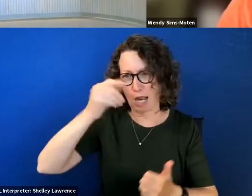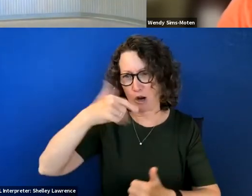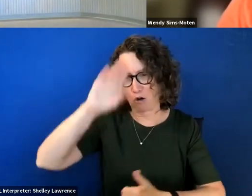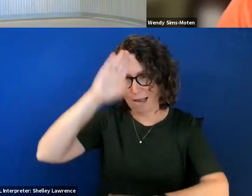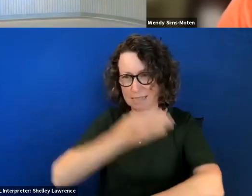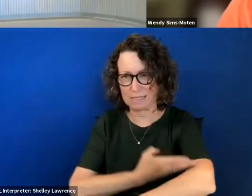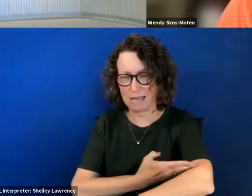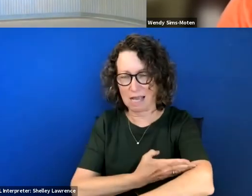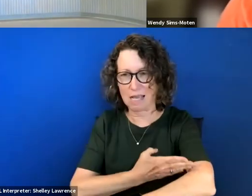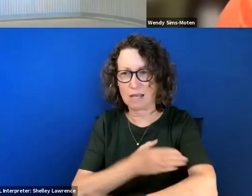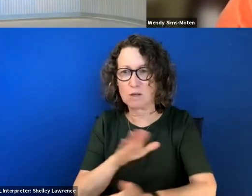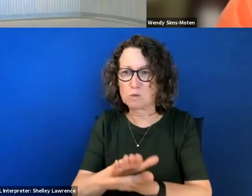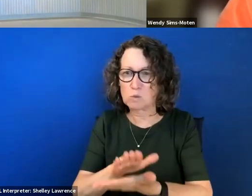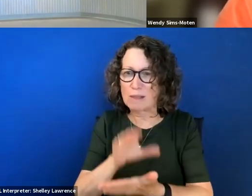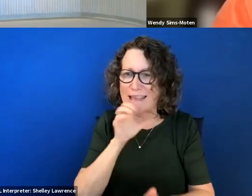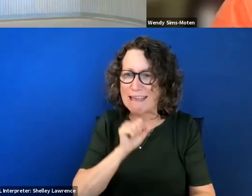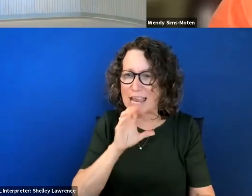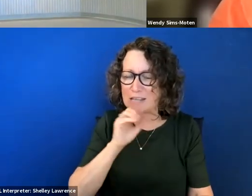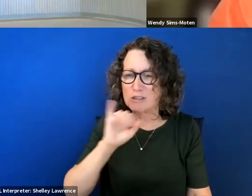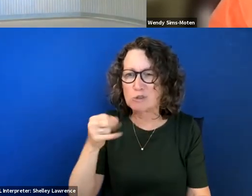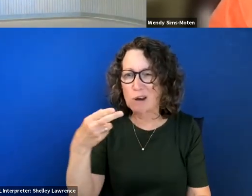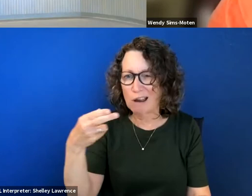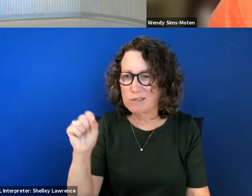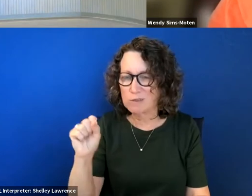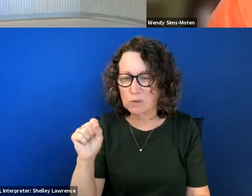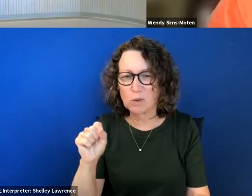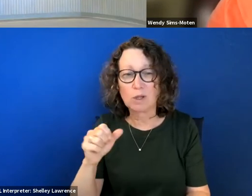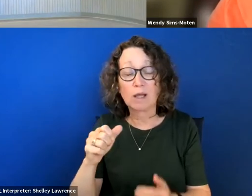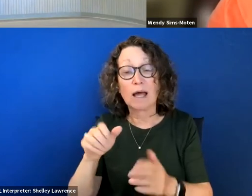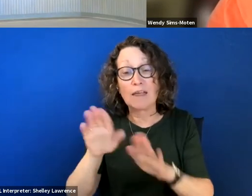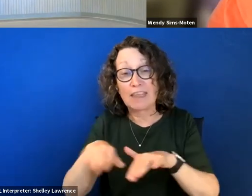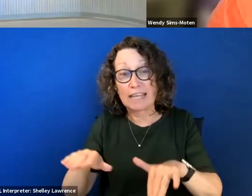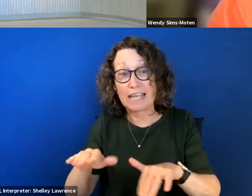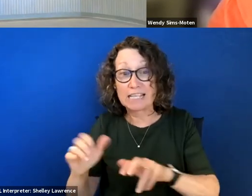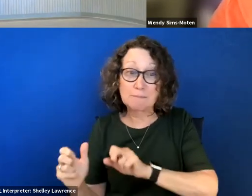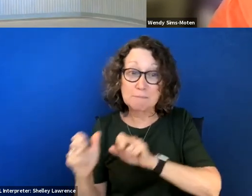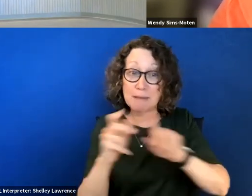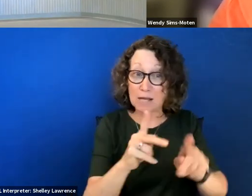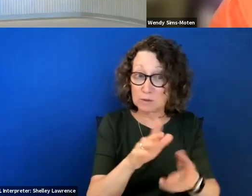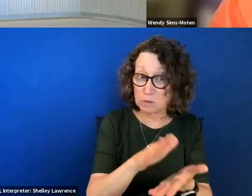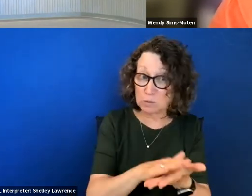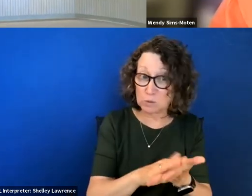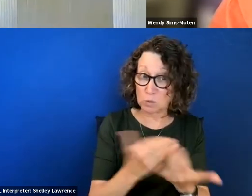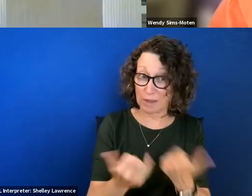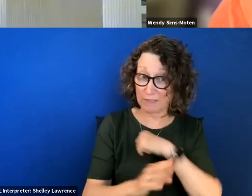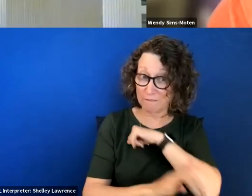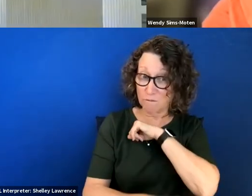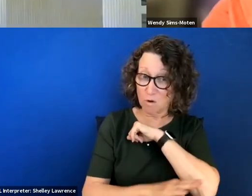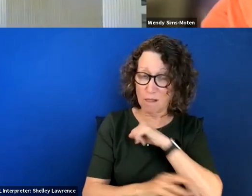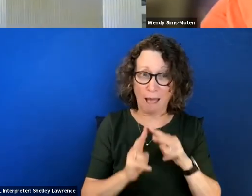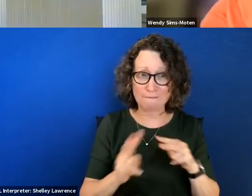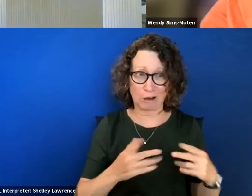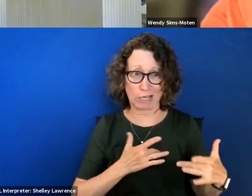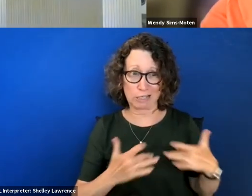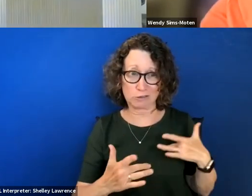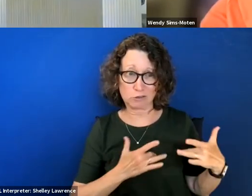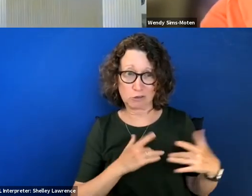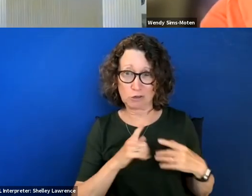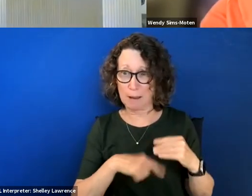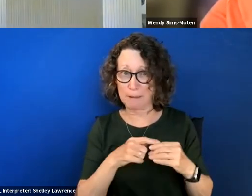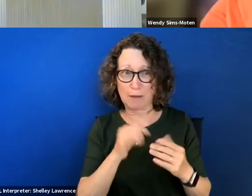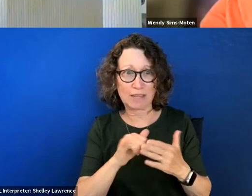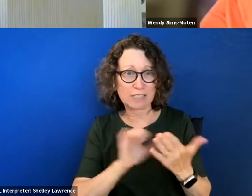school age in junior high school. With the kids going back to school this fall, I'm very concerned about